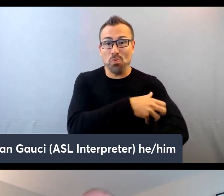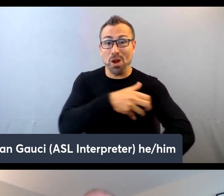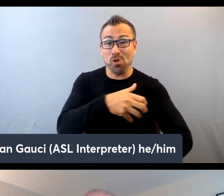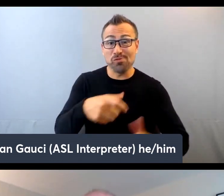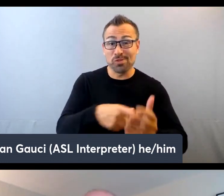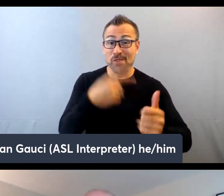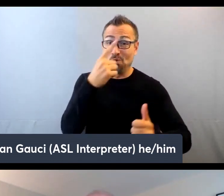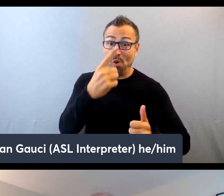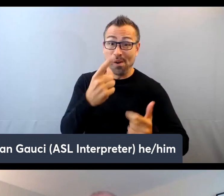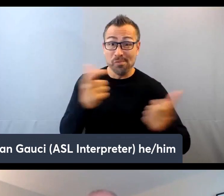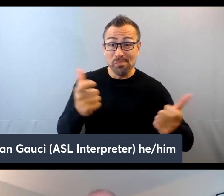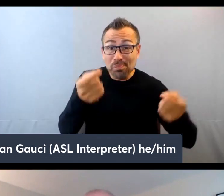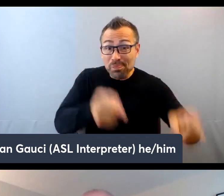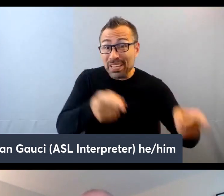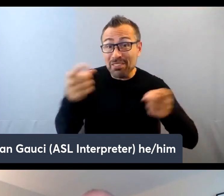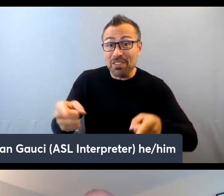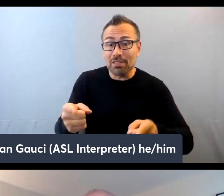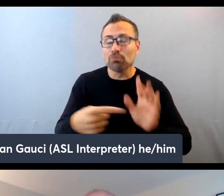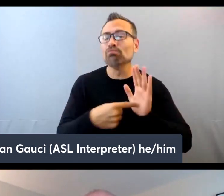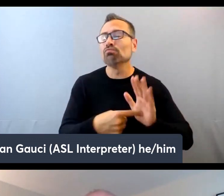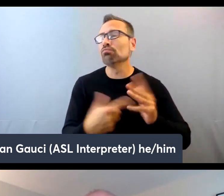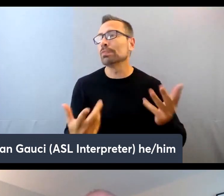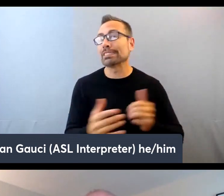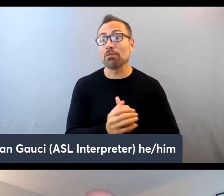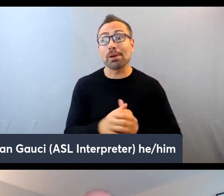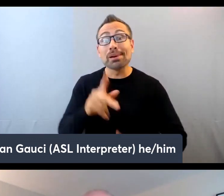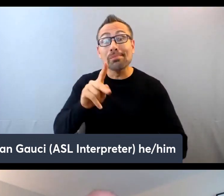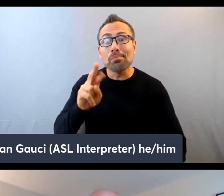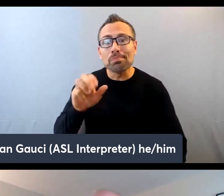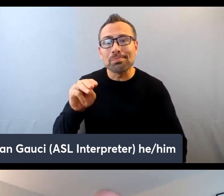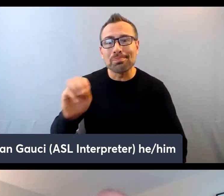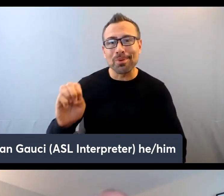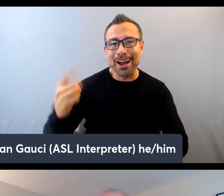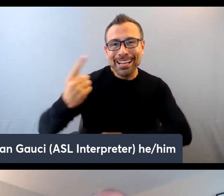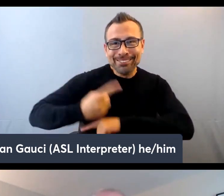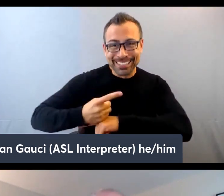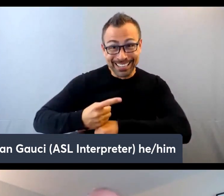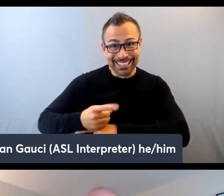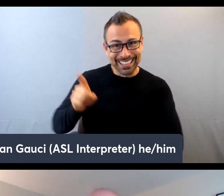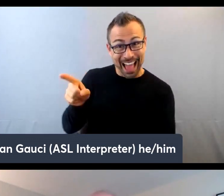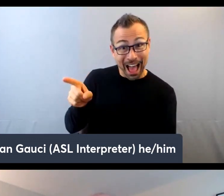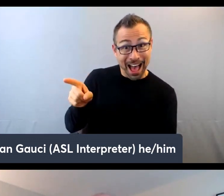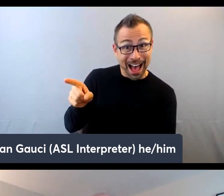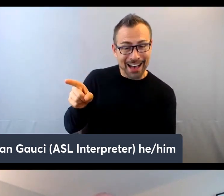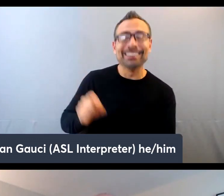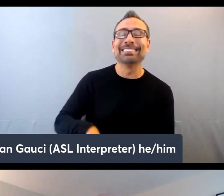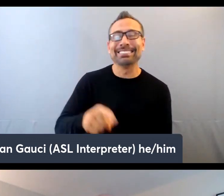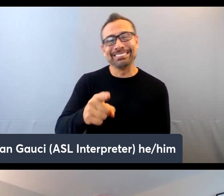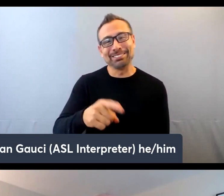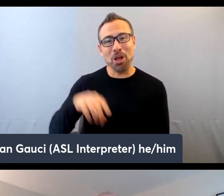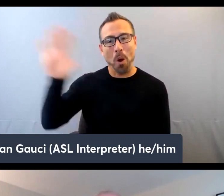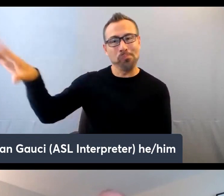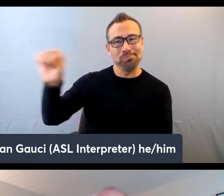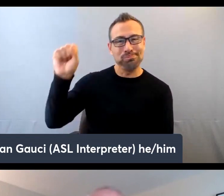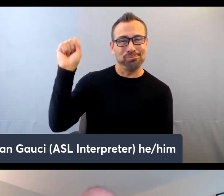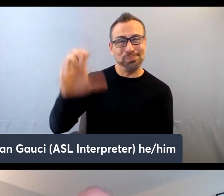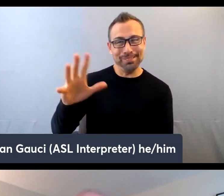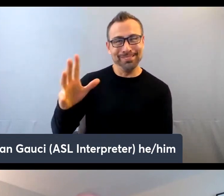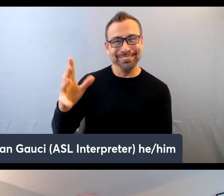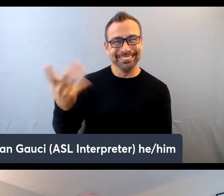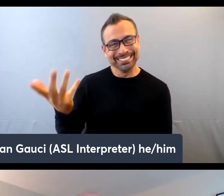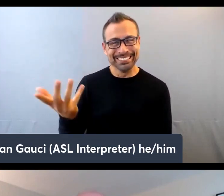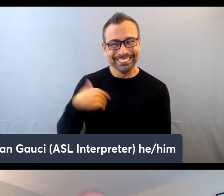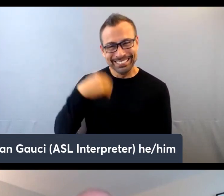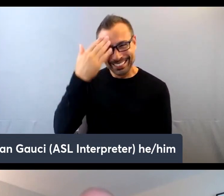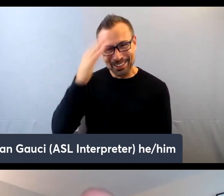event, right? Say like a Prime Day, for instance. Just pull one out of thin air. Pull one out of thin air,